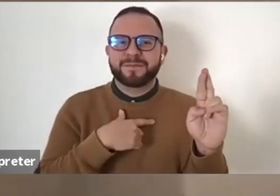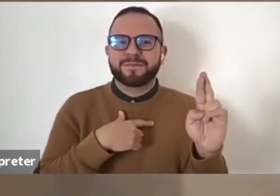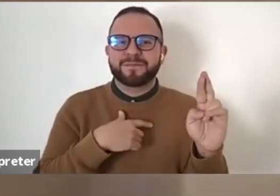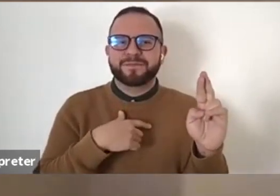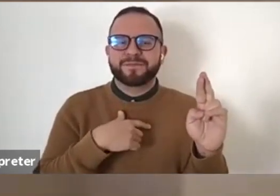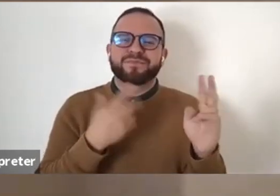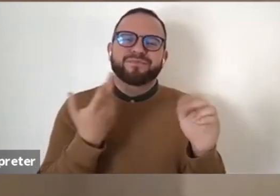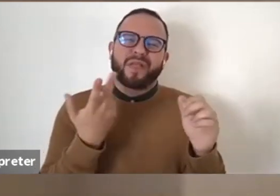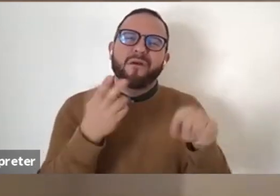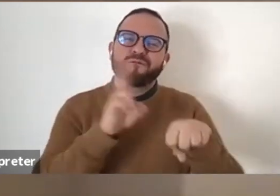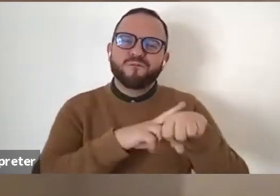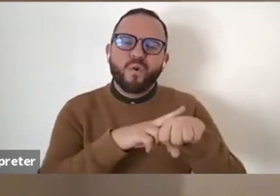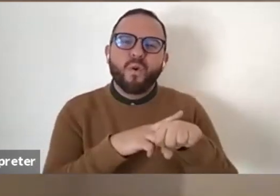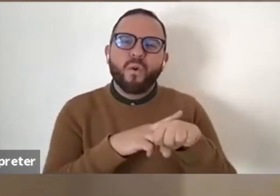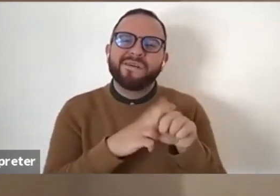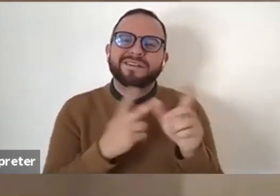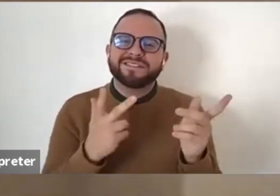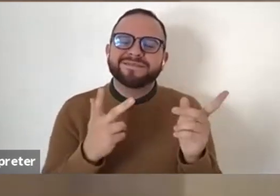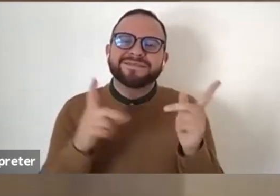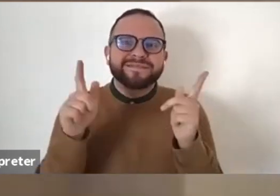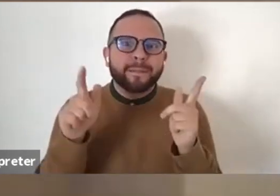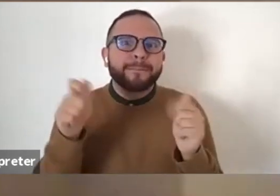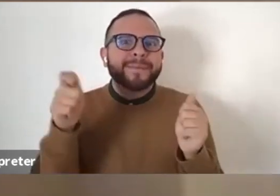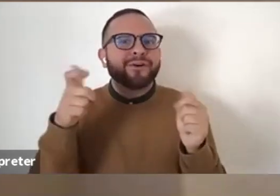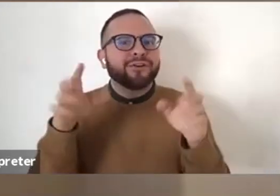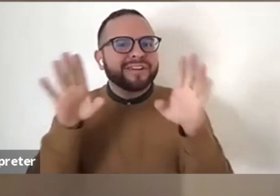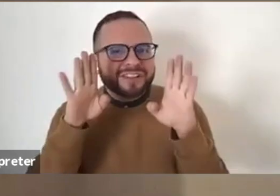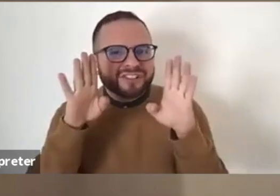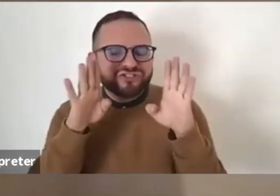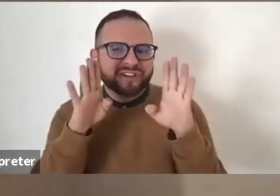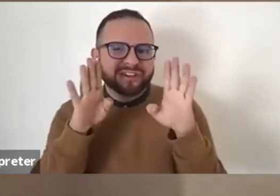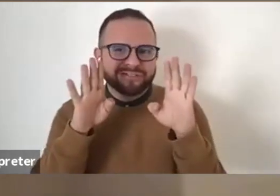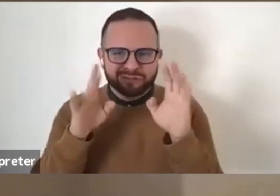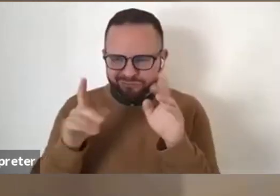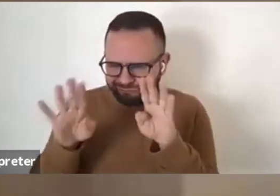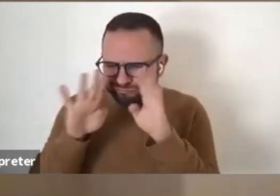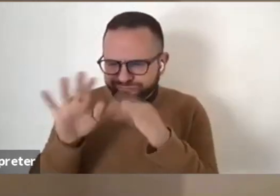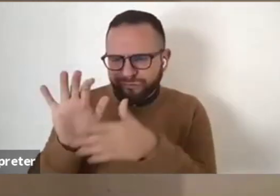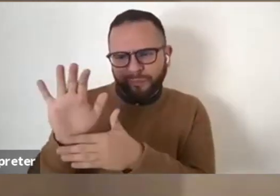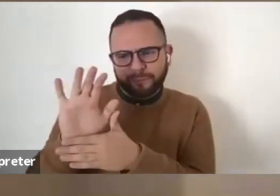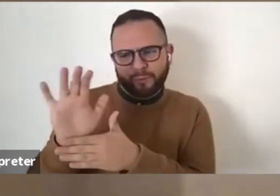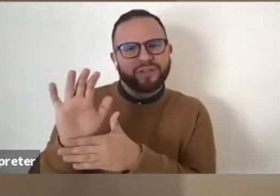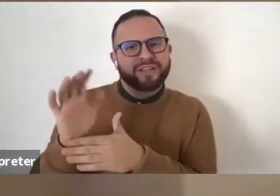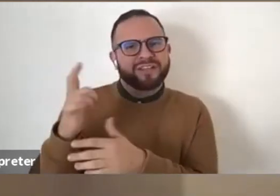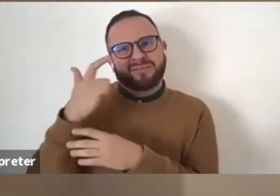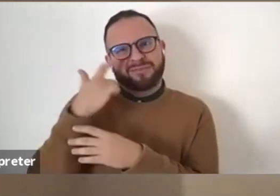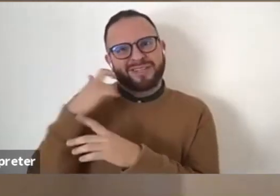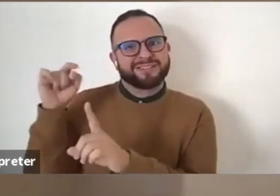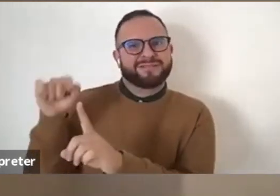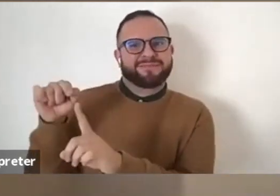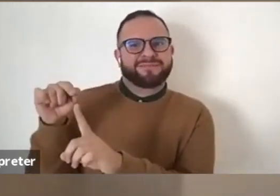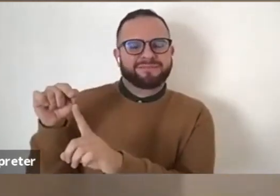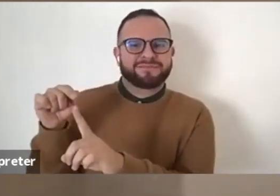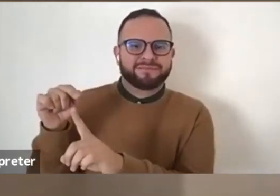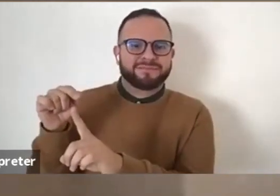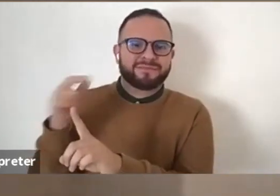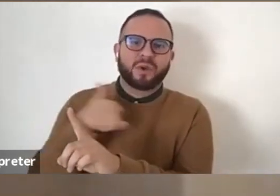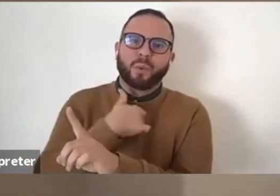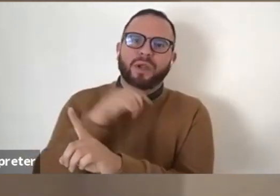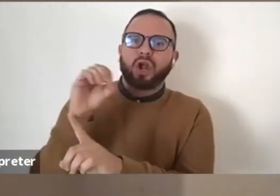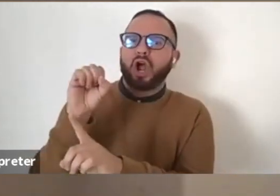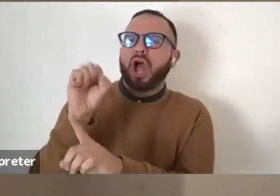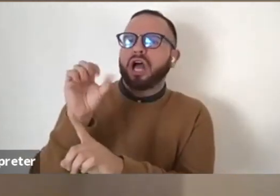much bigger attention dedicated to the film due to the fact that we are an